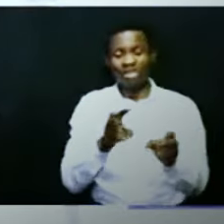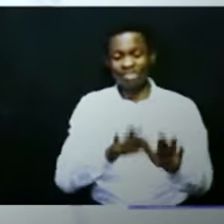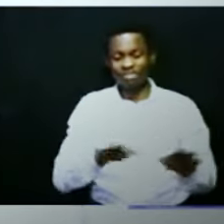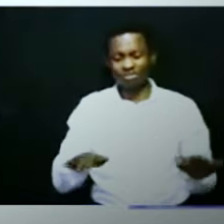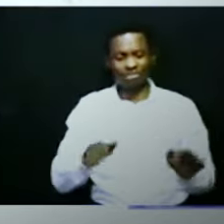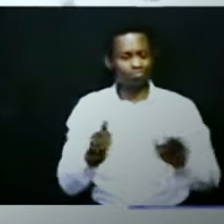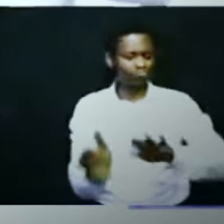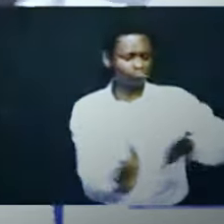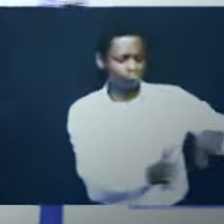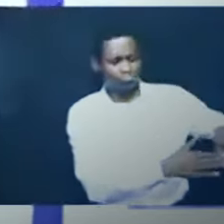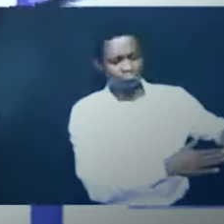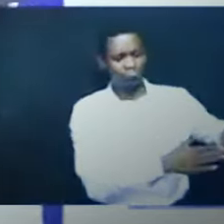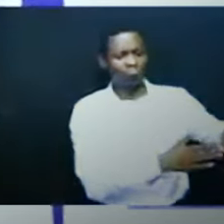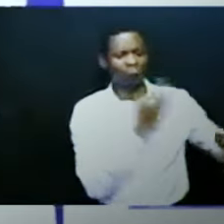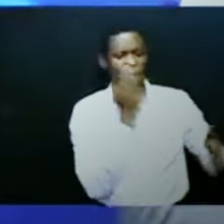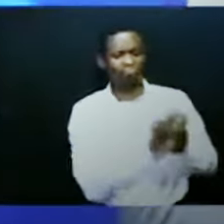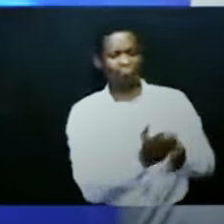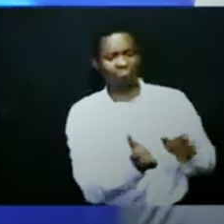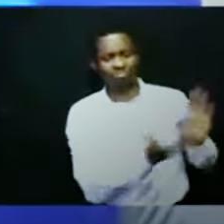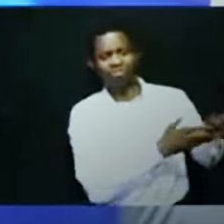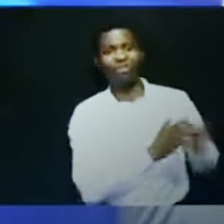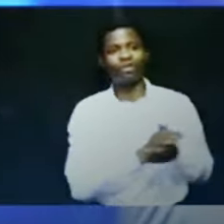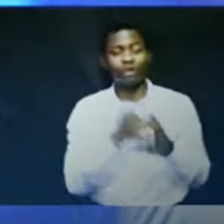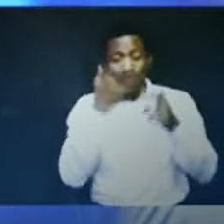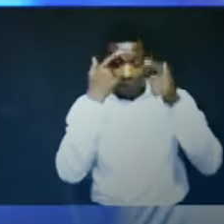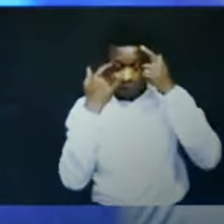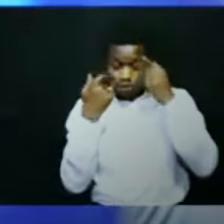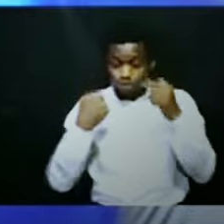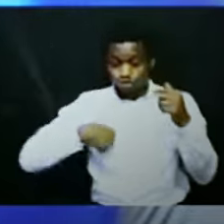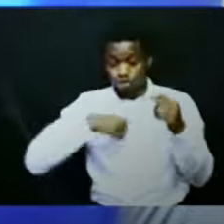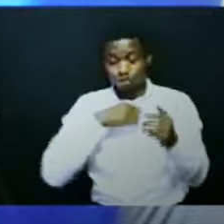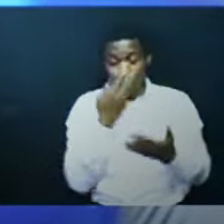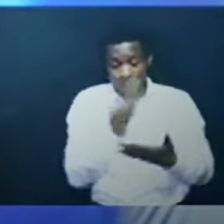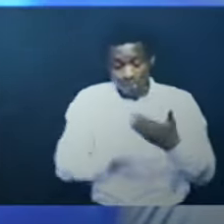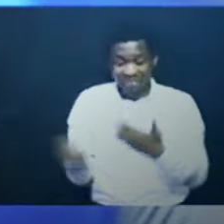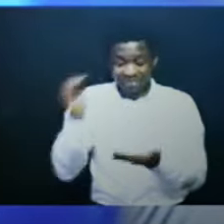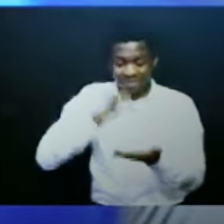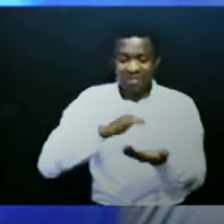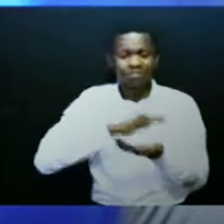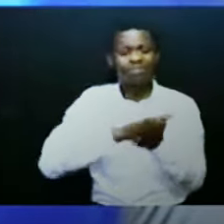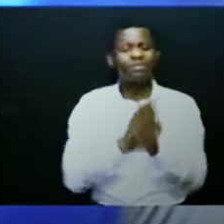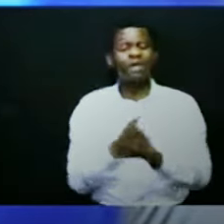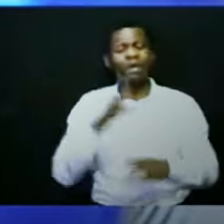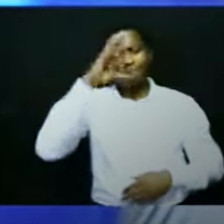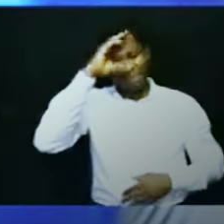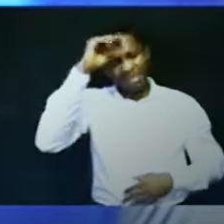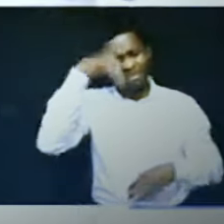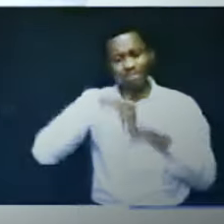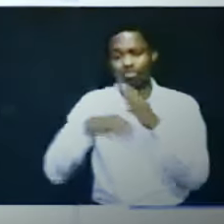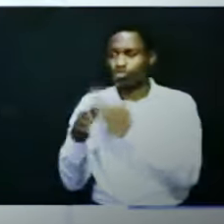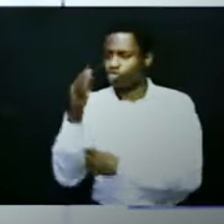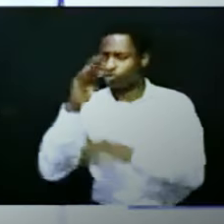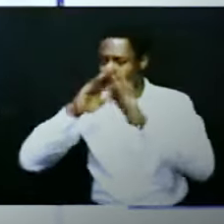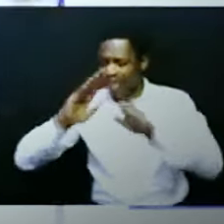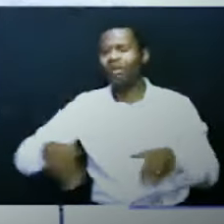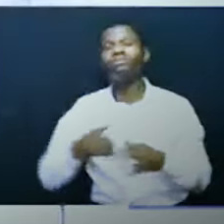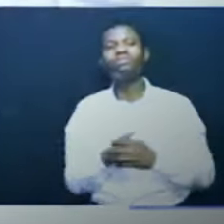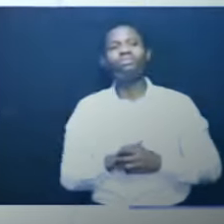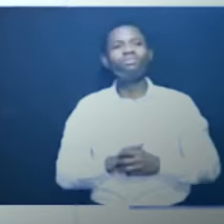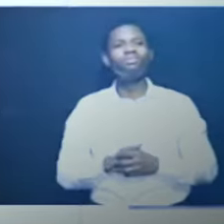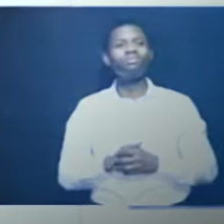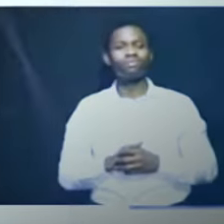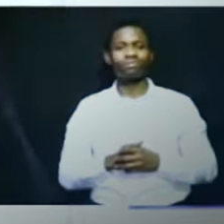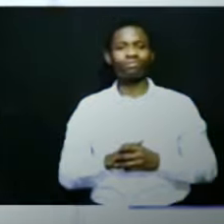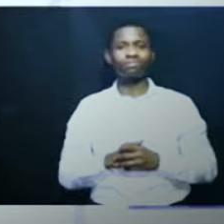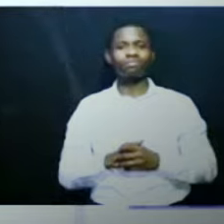behind us. Because by being born again, we have become men in the house of God.